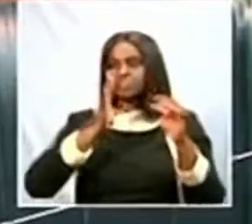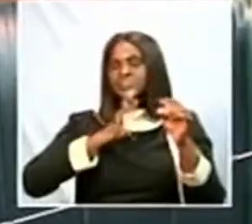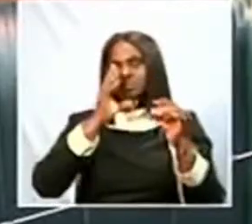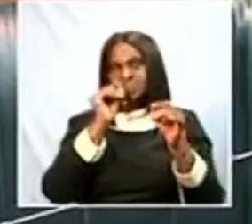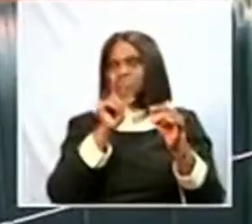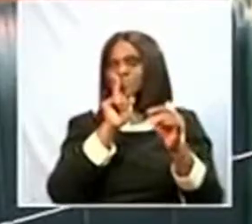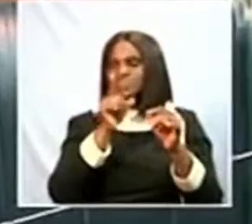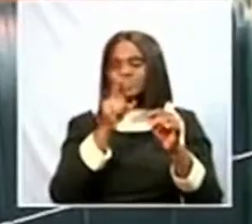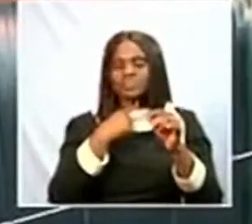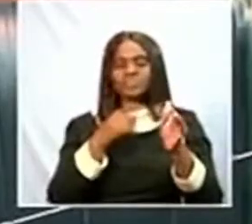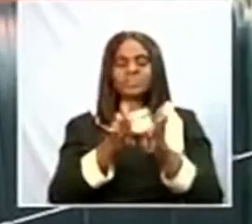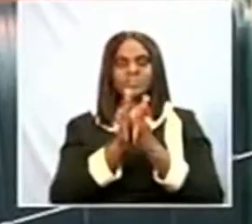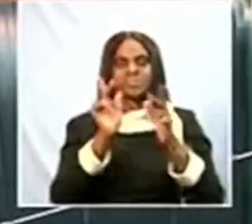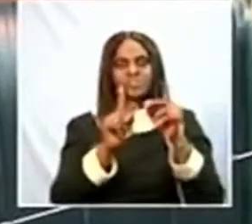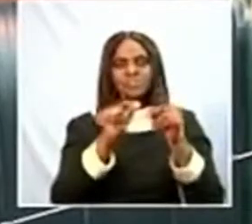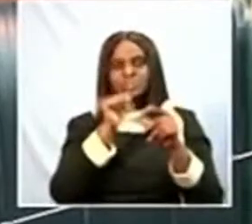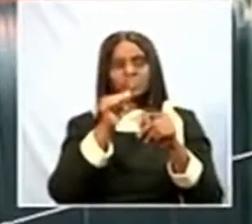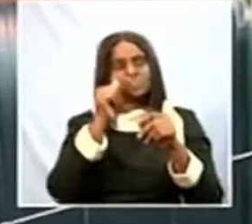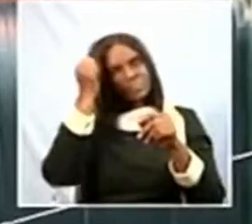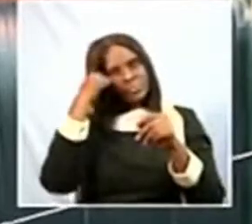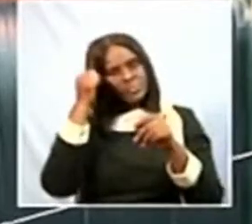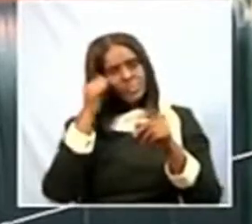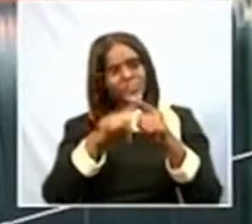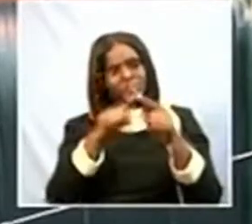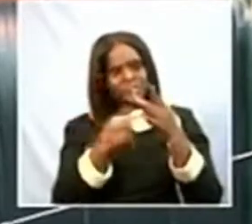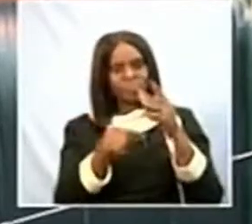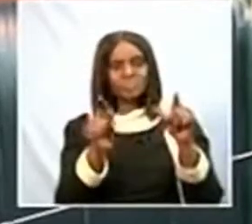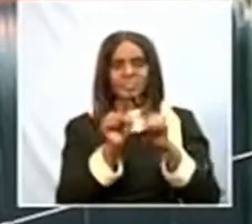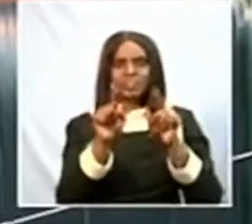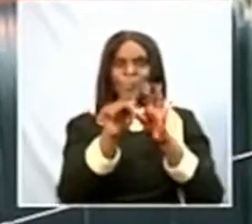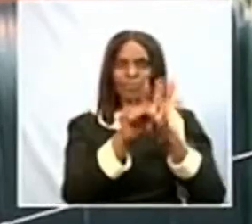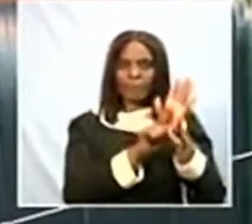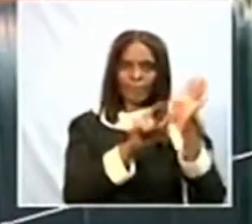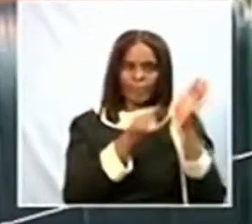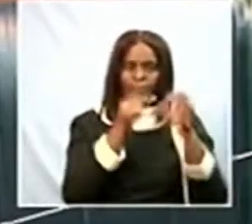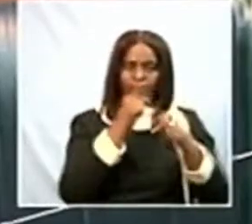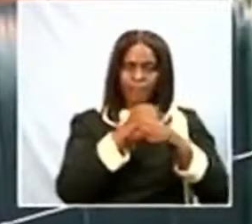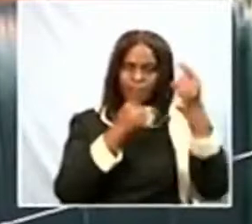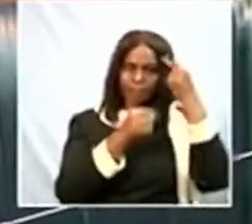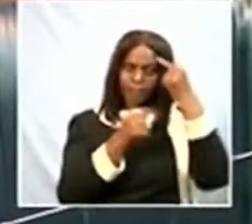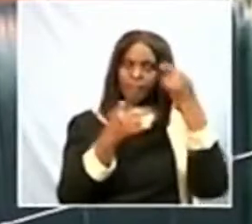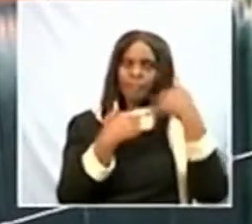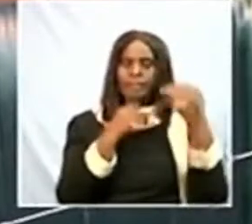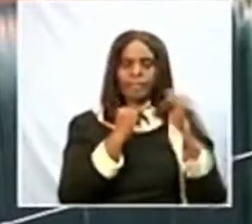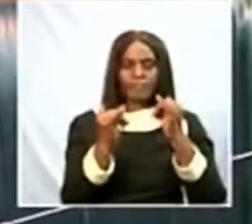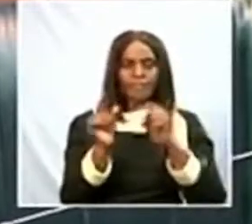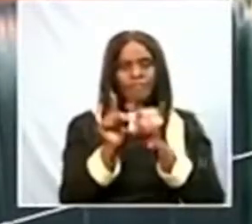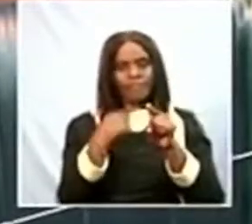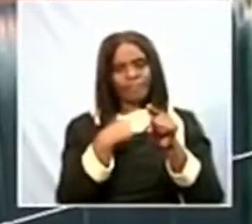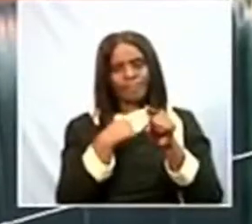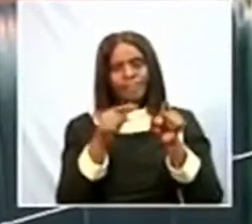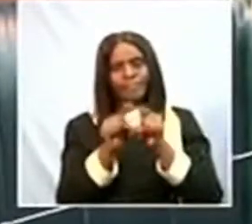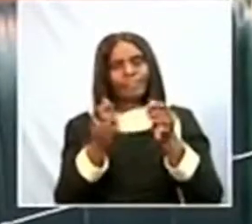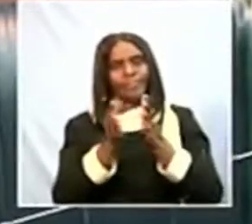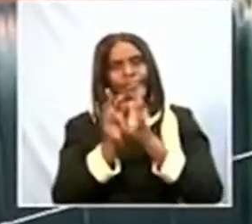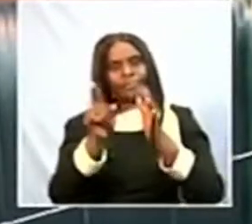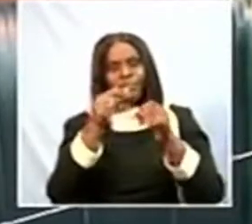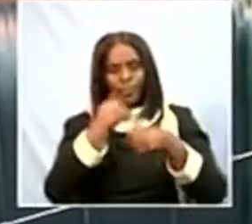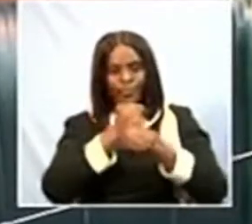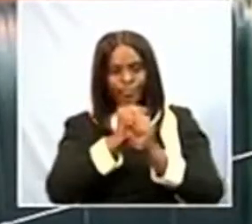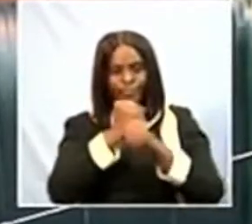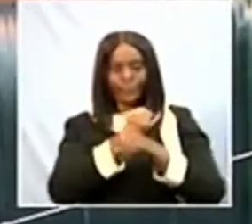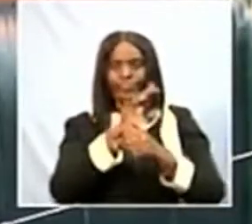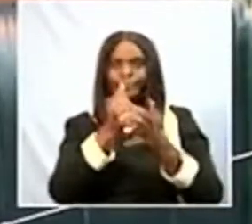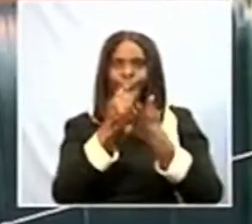strongly urge the general public to not be ignorant but rather follow the policies that the government has implemented. I would also urge the government to enforce these laws